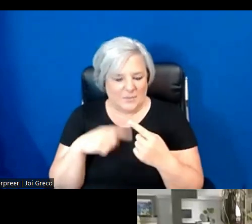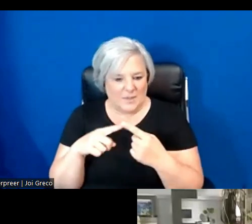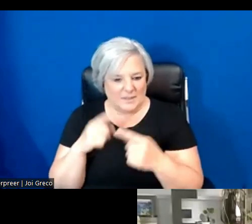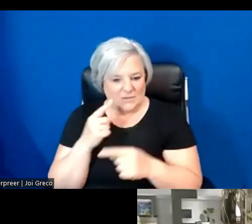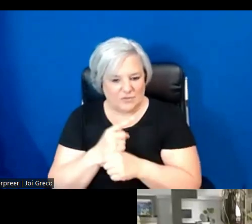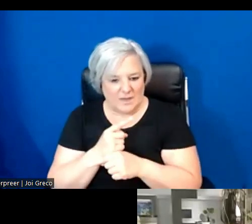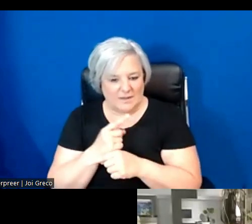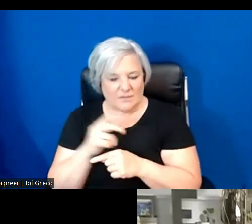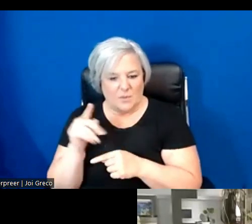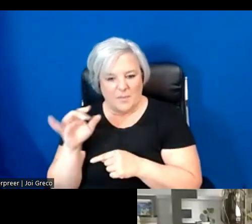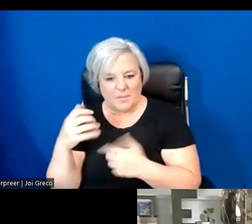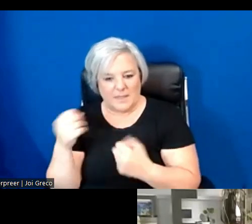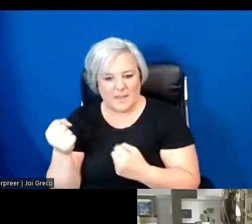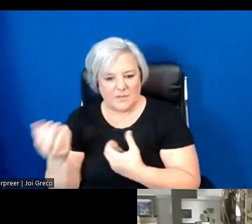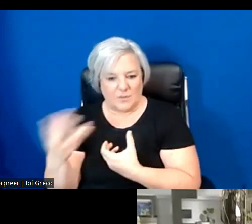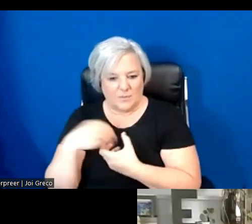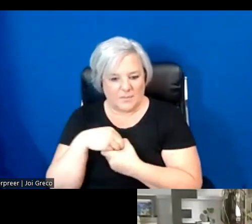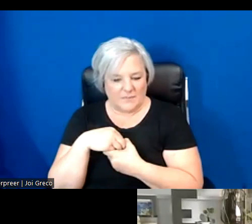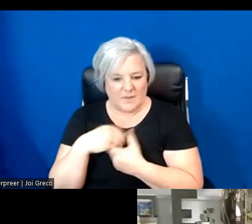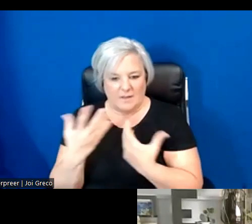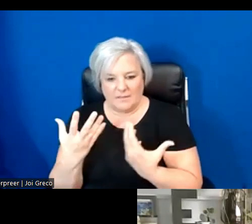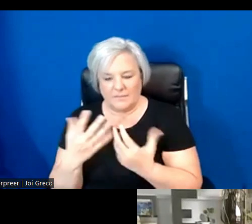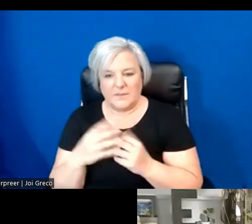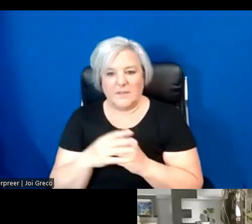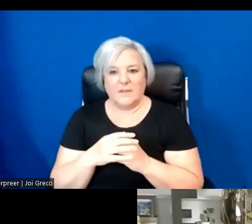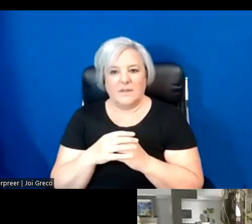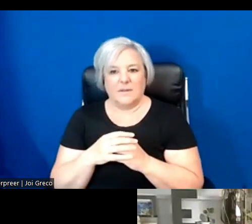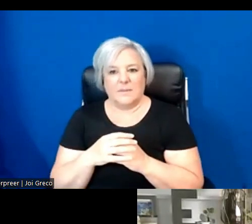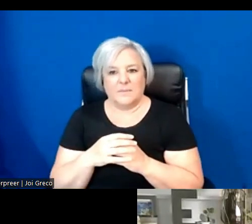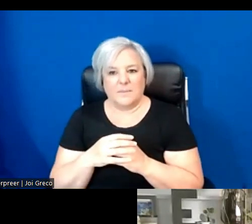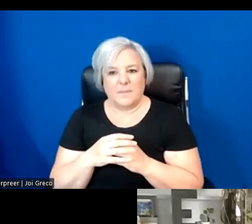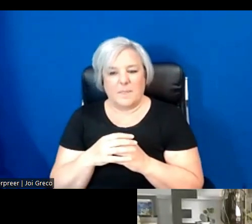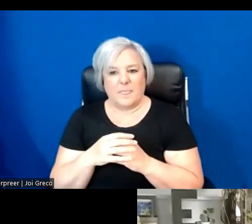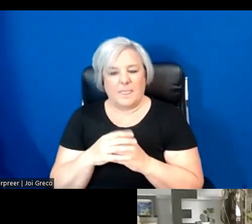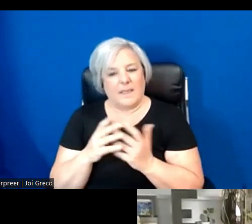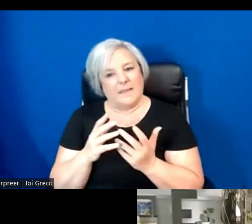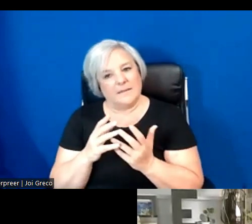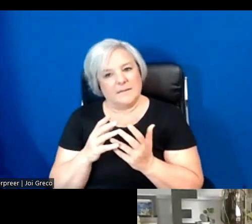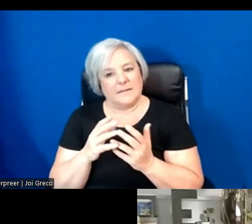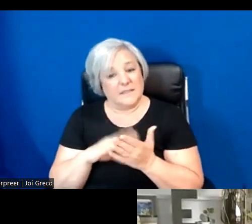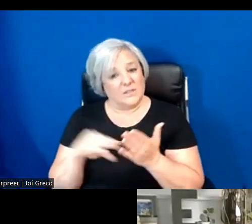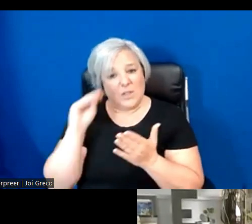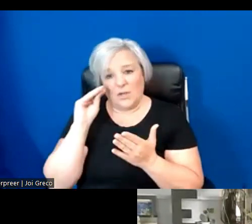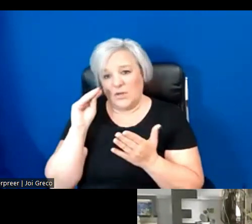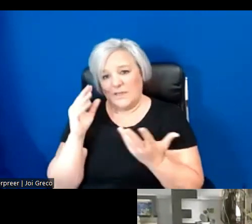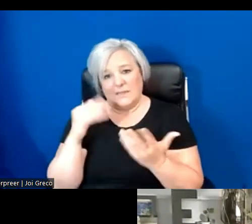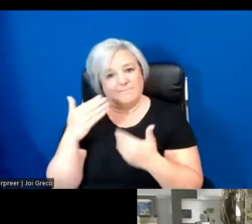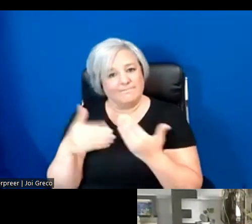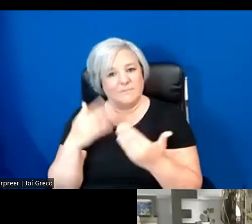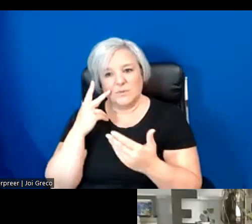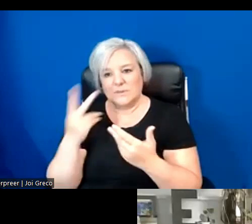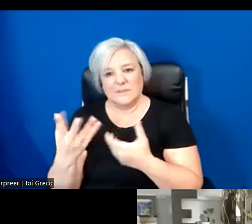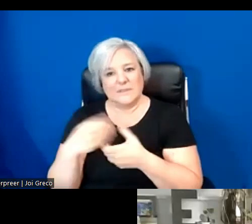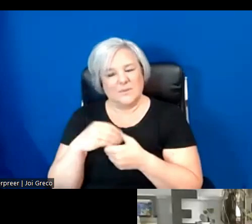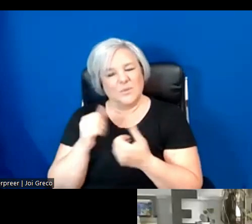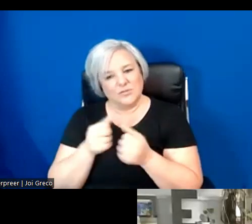time for public health to pull up a seat, or vice versa. I think it's a learning curve, and I think that we're trying to work